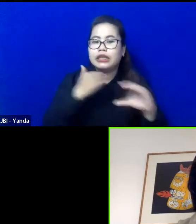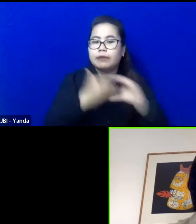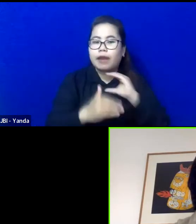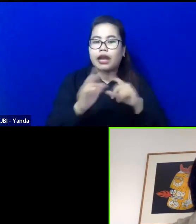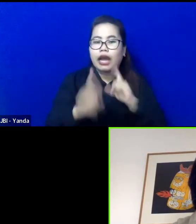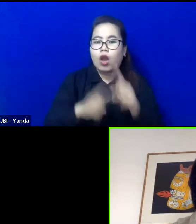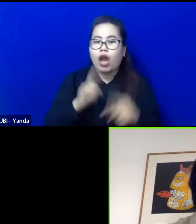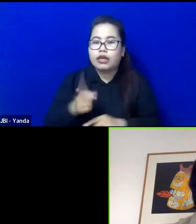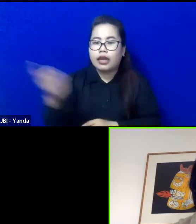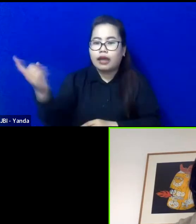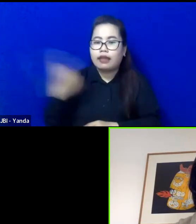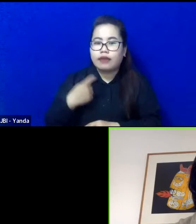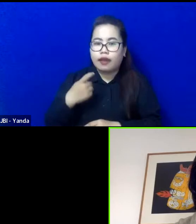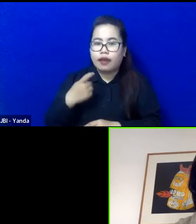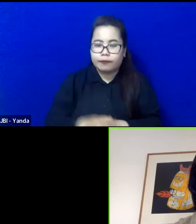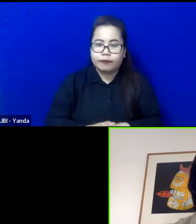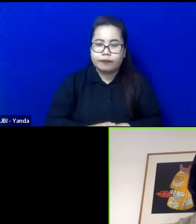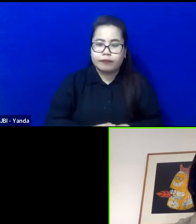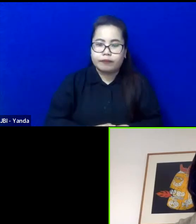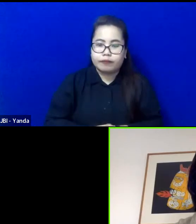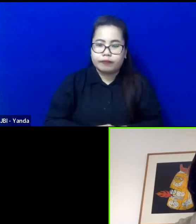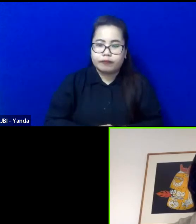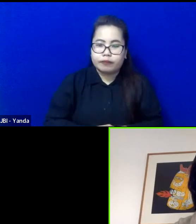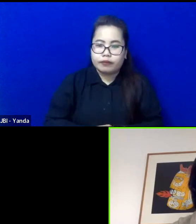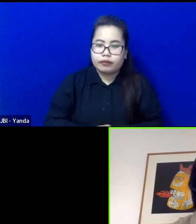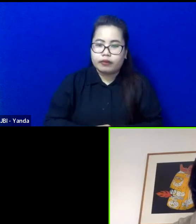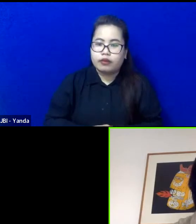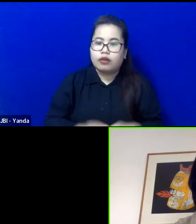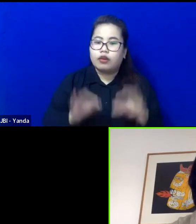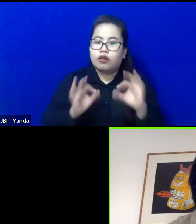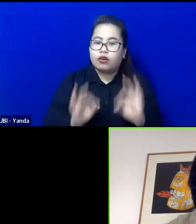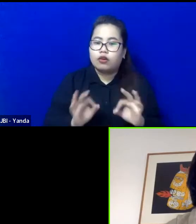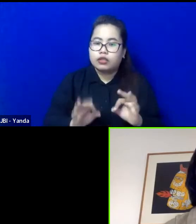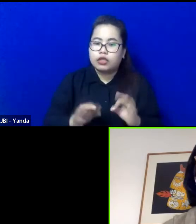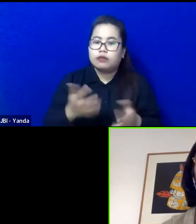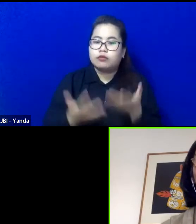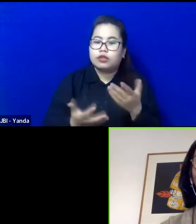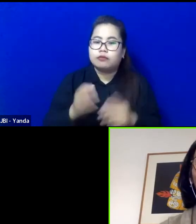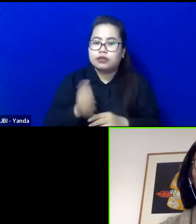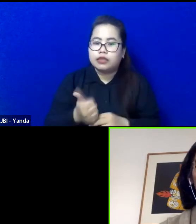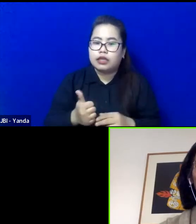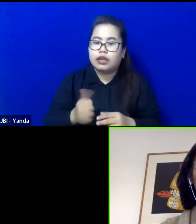Andrew langsung juga kalau masih ada pertanyaan. Pak Andrew akan dengan senang hati menjawab.